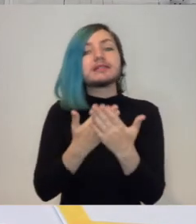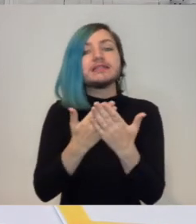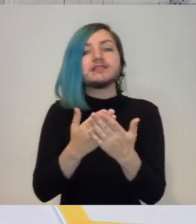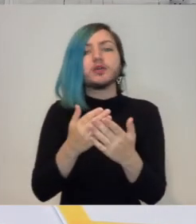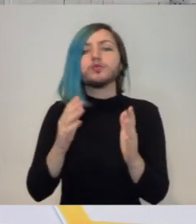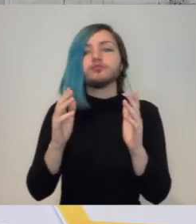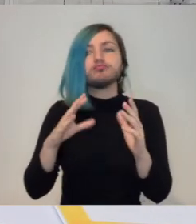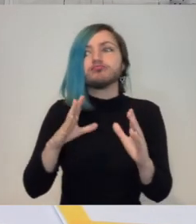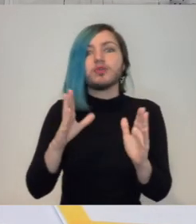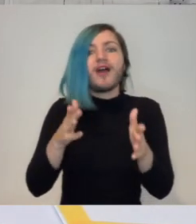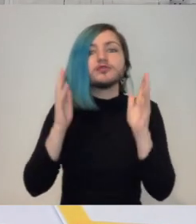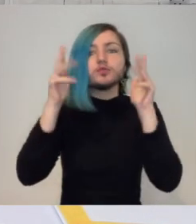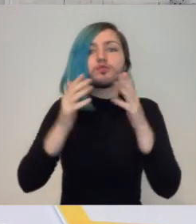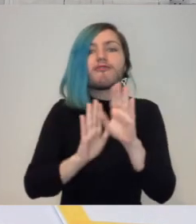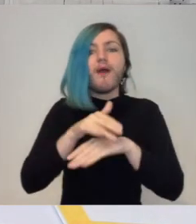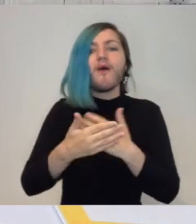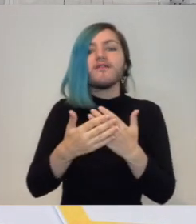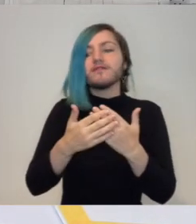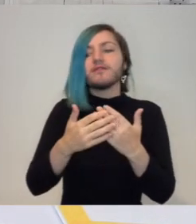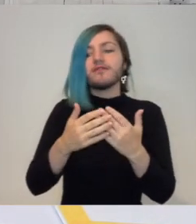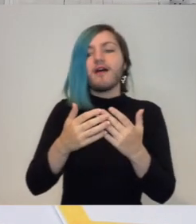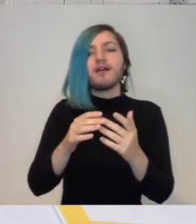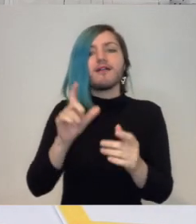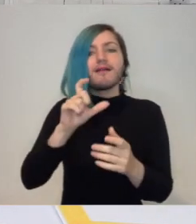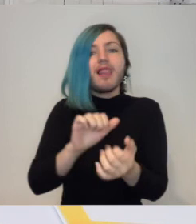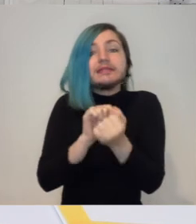of the works just to create these resources.